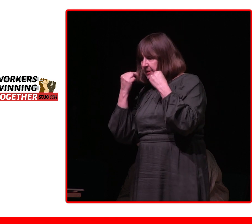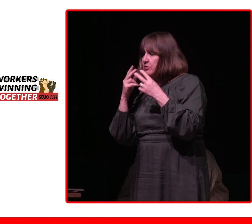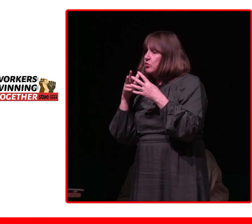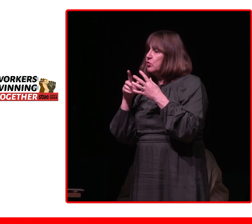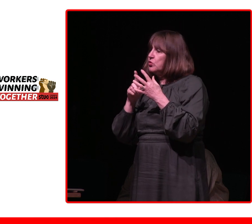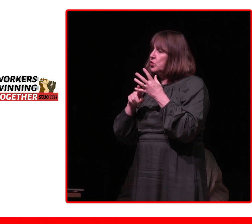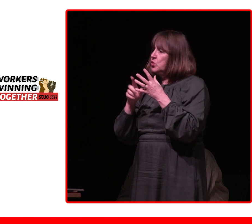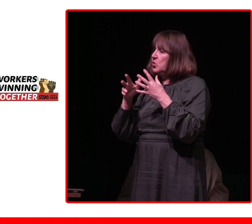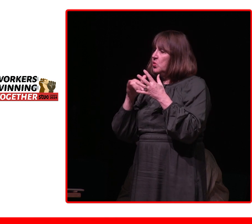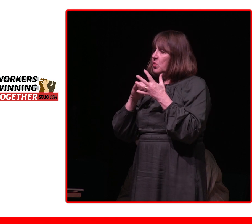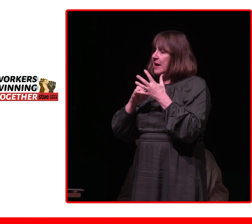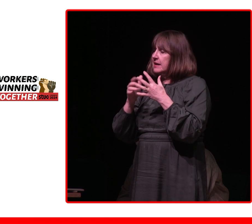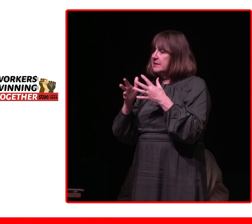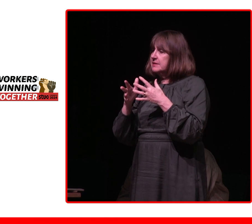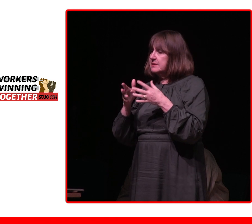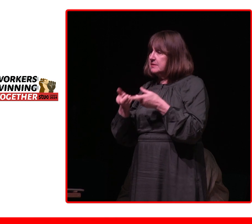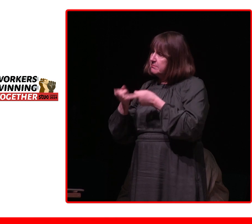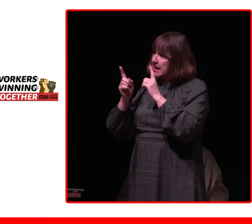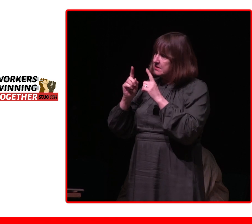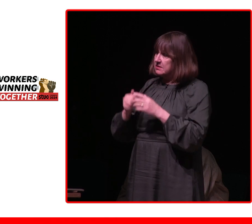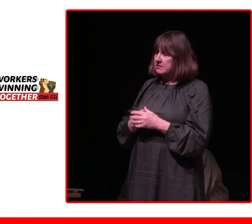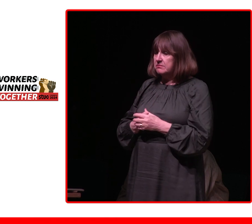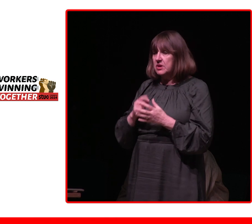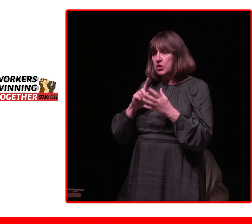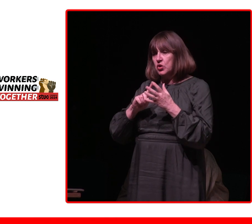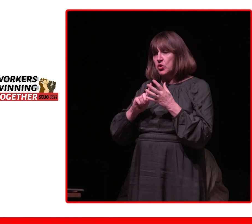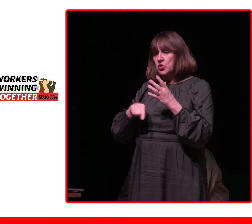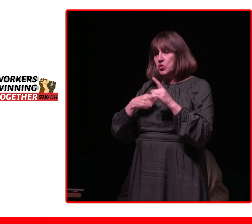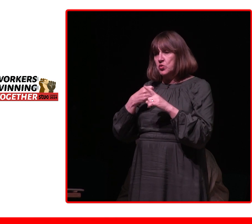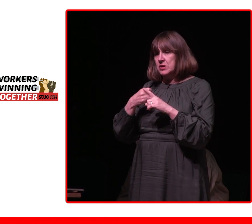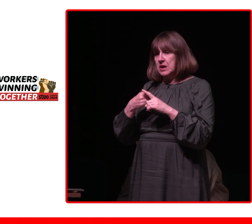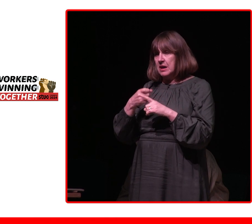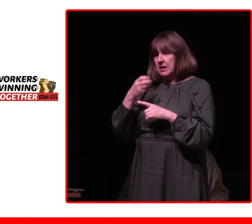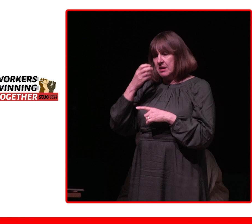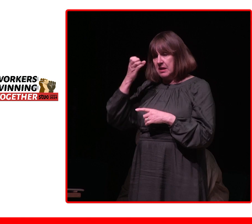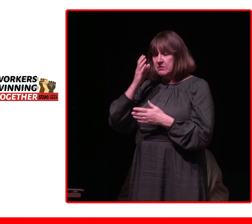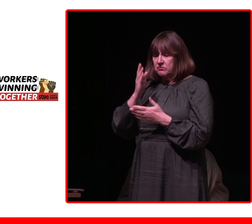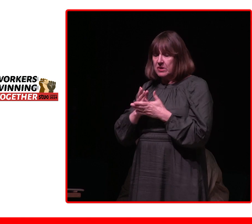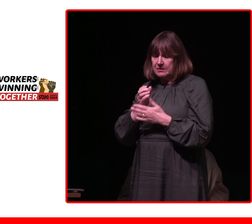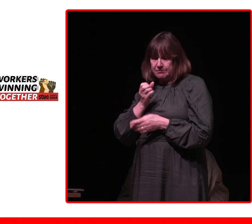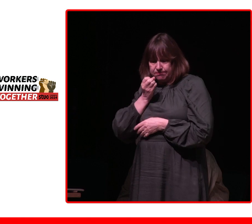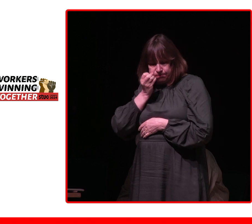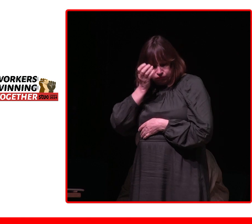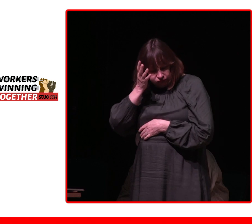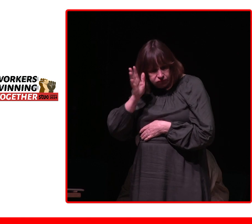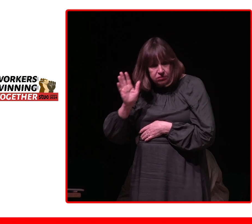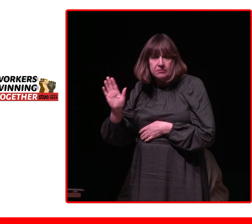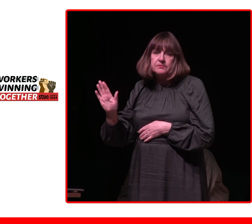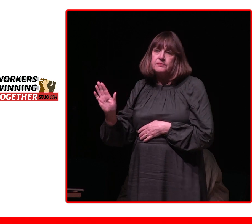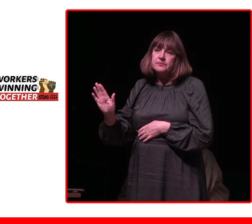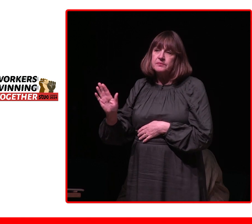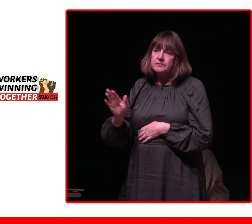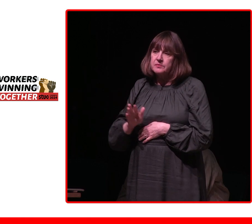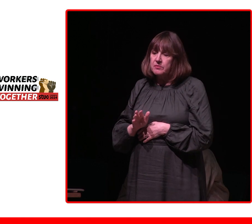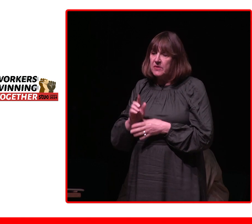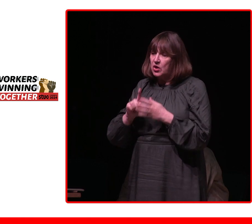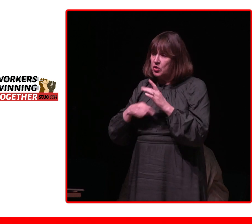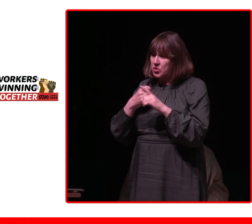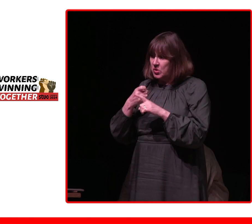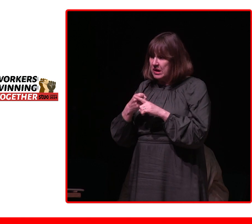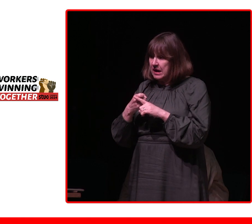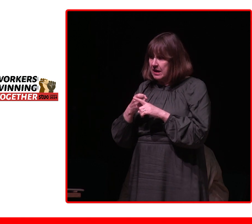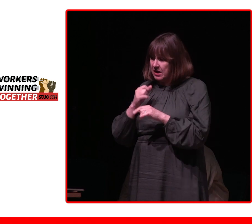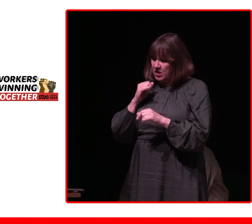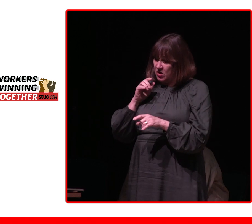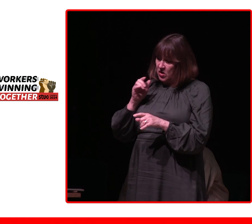masters. The UK government is an international embarrassment. Comrades, the UK government's